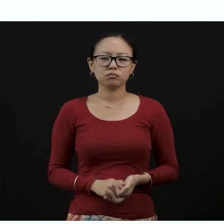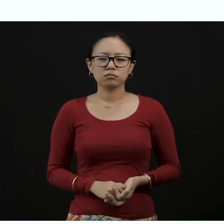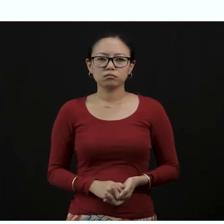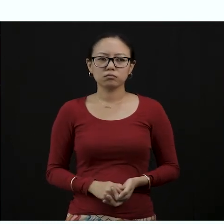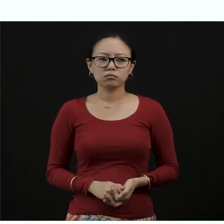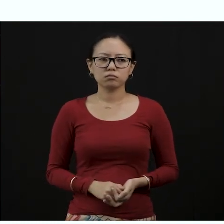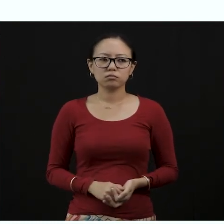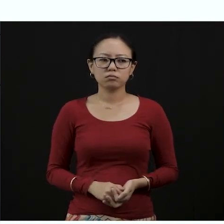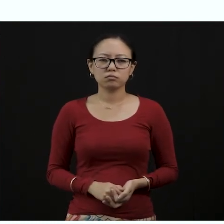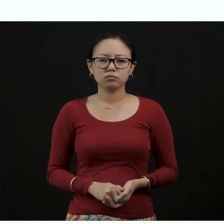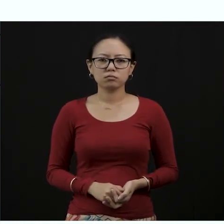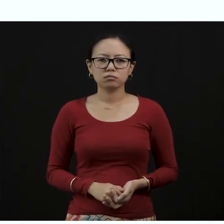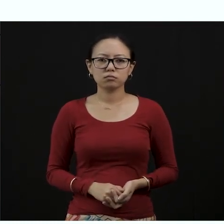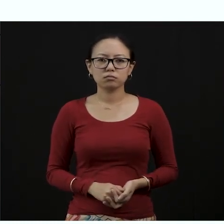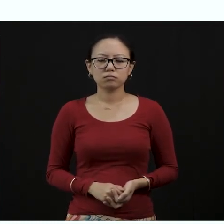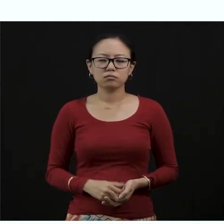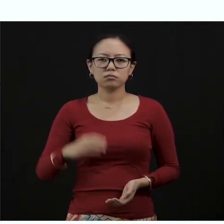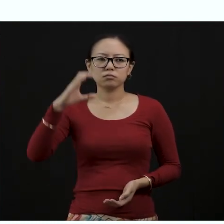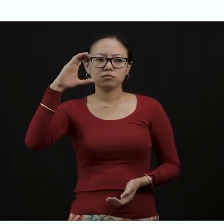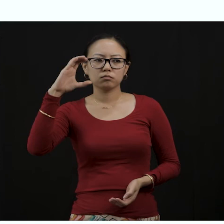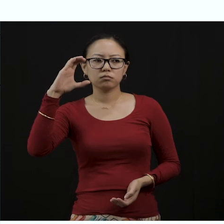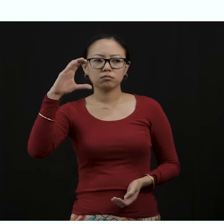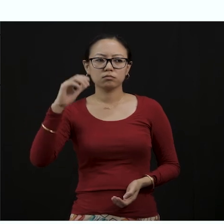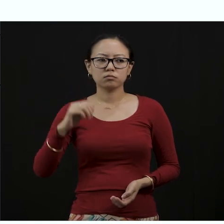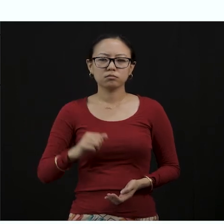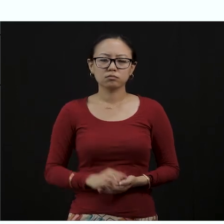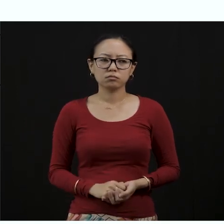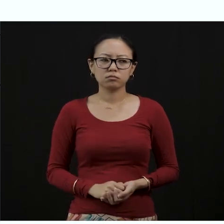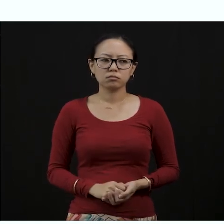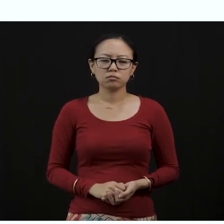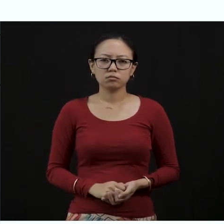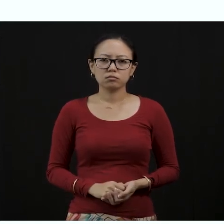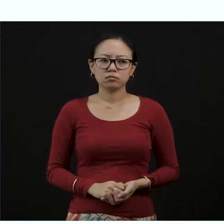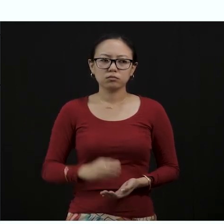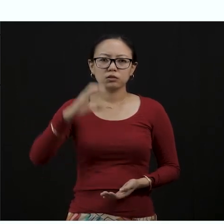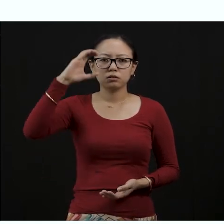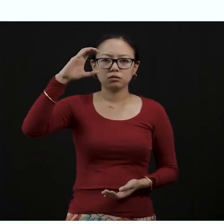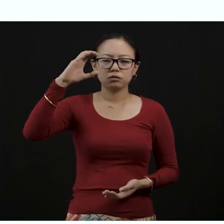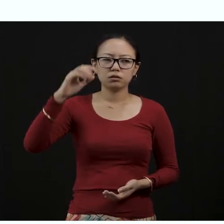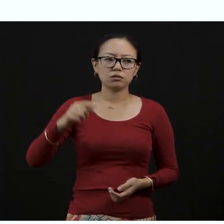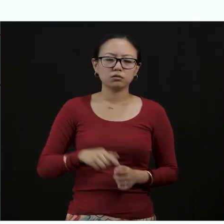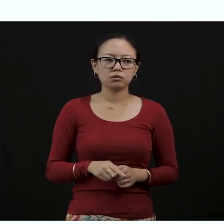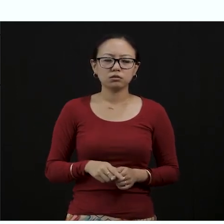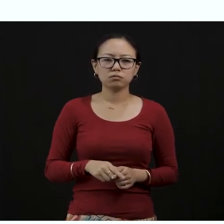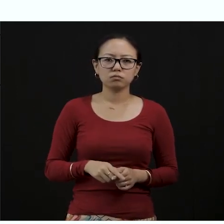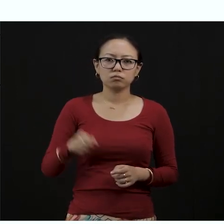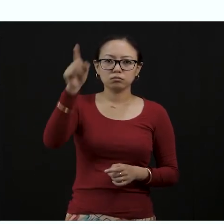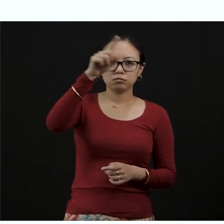S-Q-U-A-R-E, square. Now we have C, the CC, the circle. Okay, so this circle